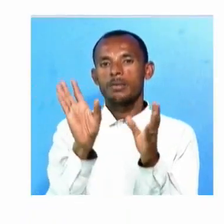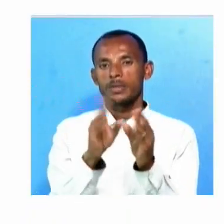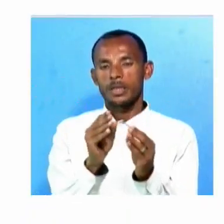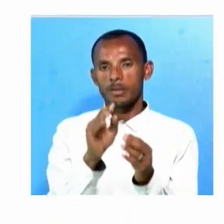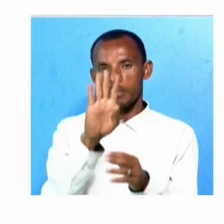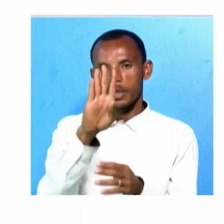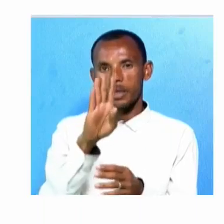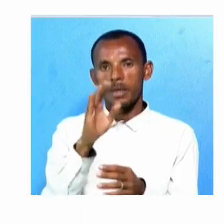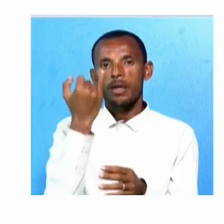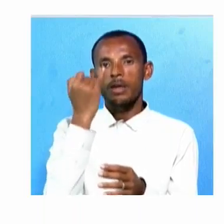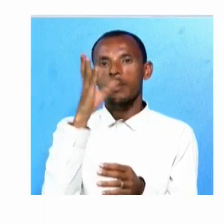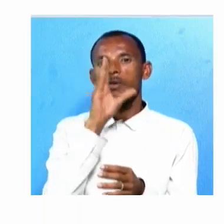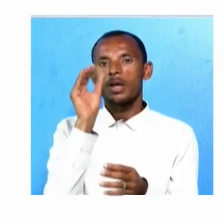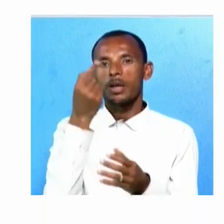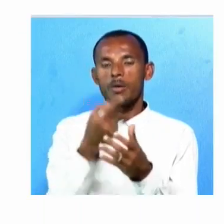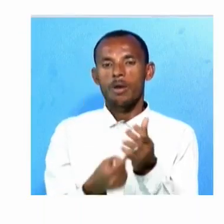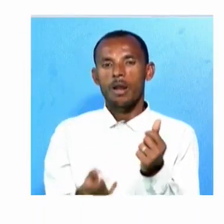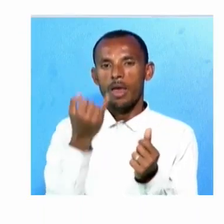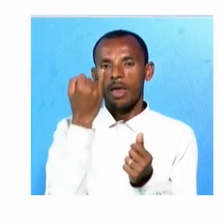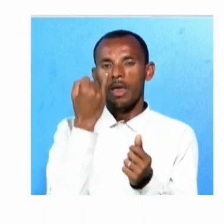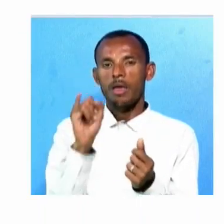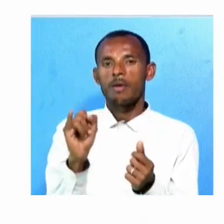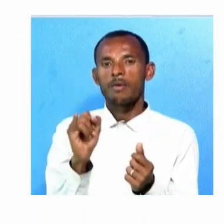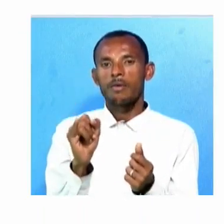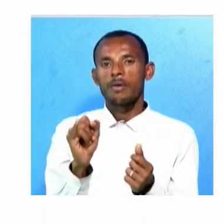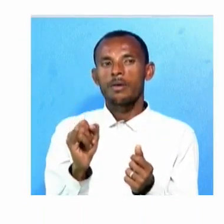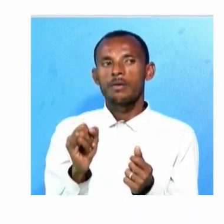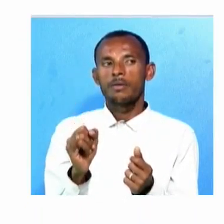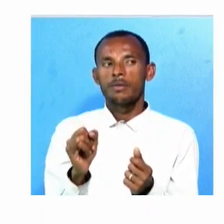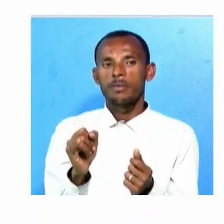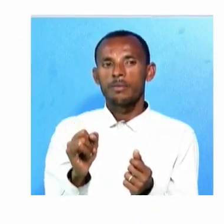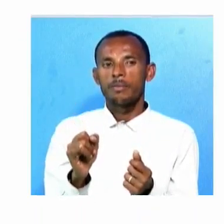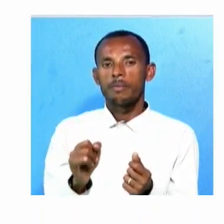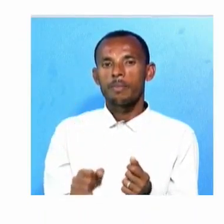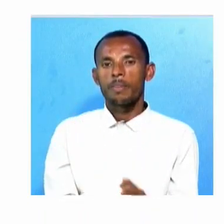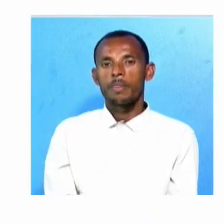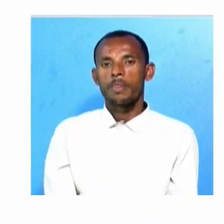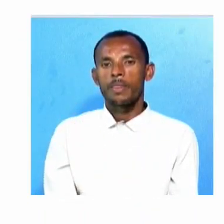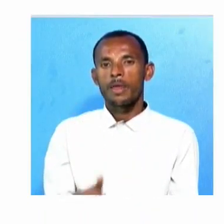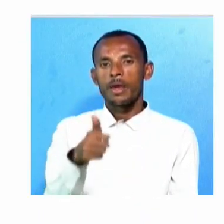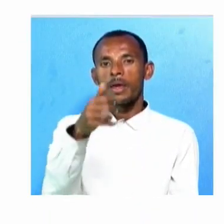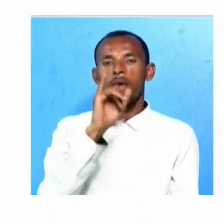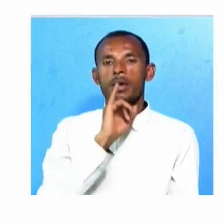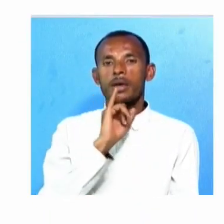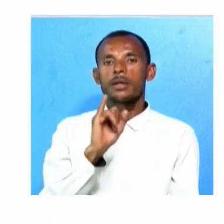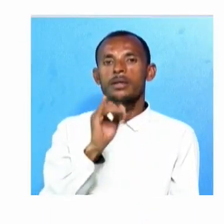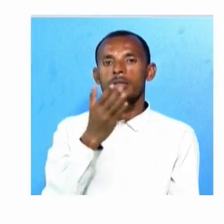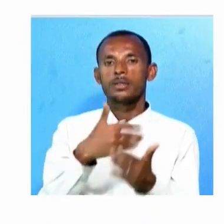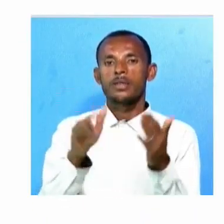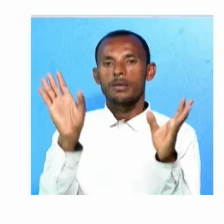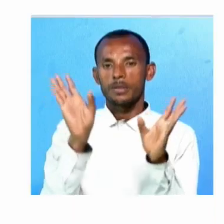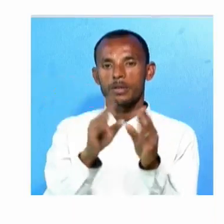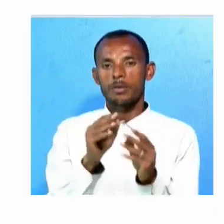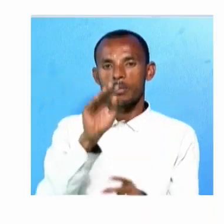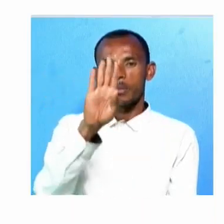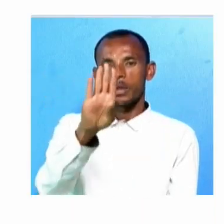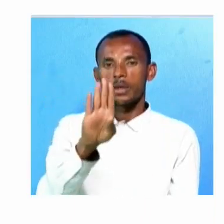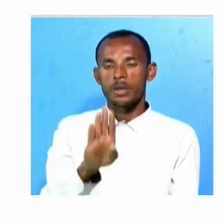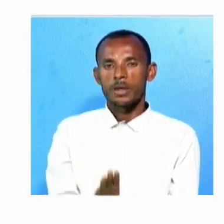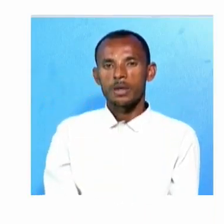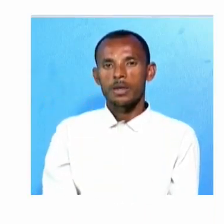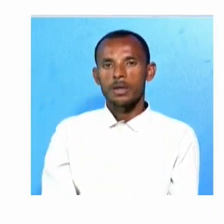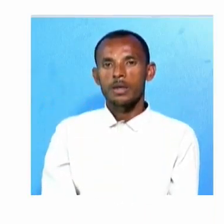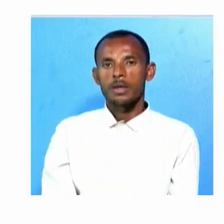and only if A is a subset of B,